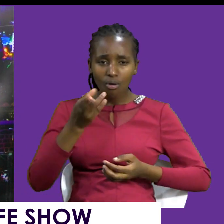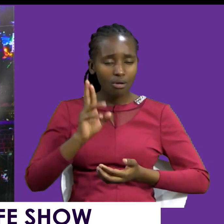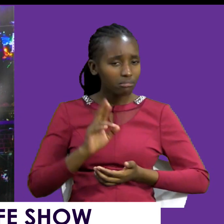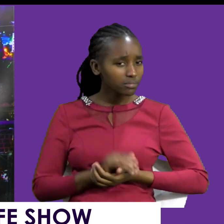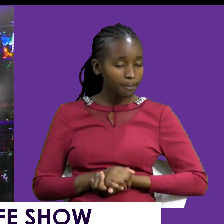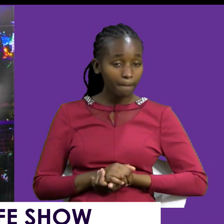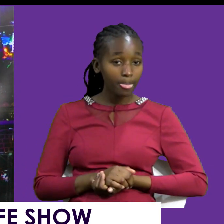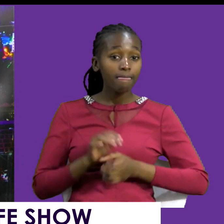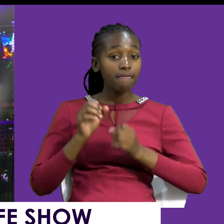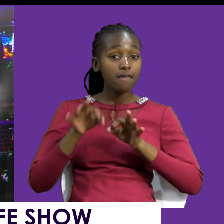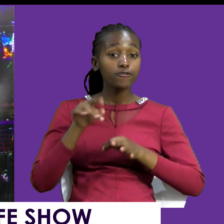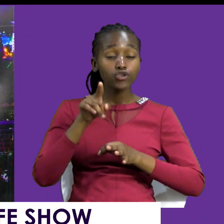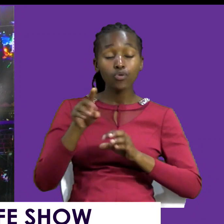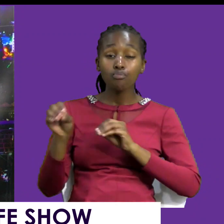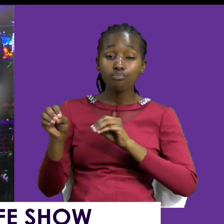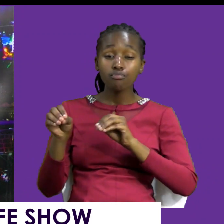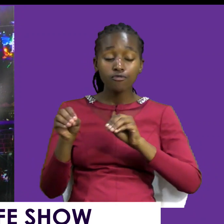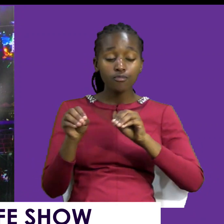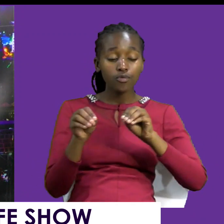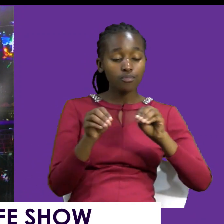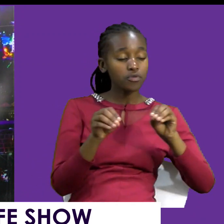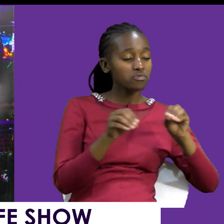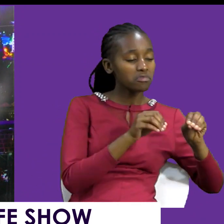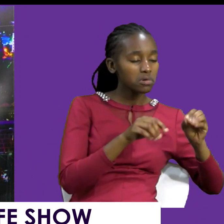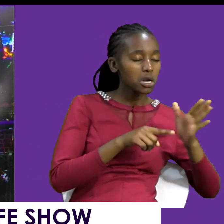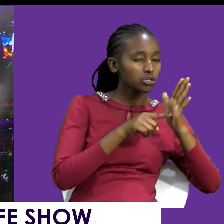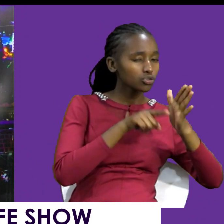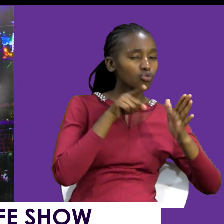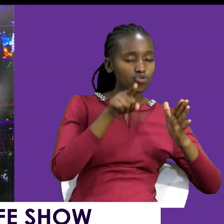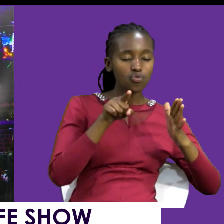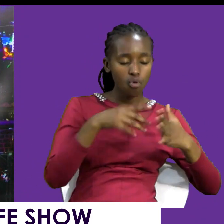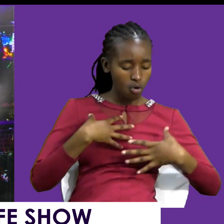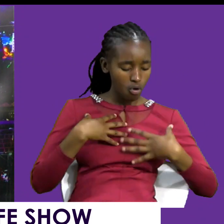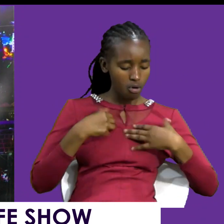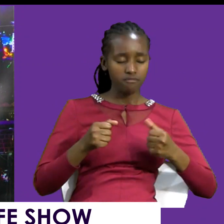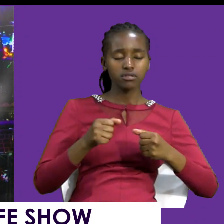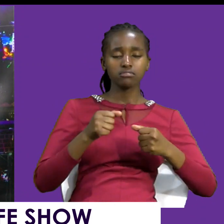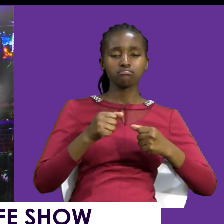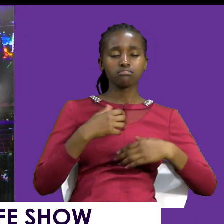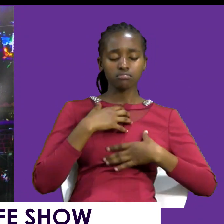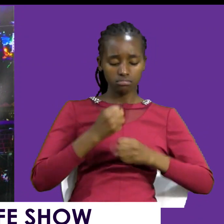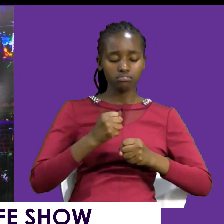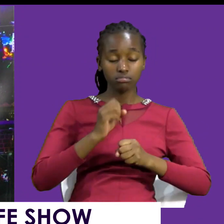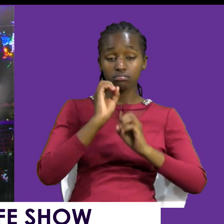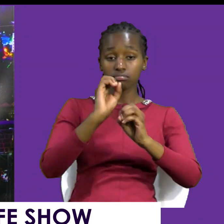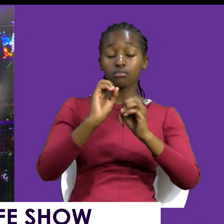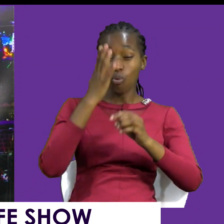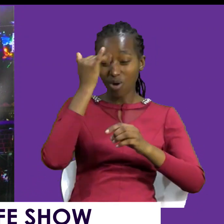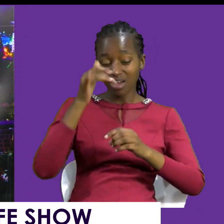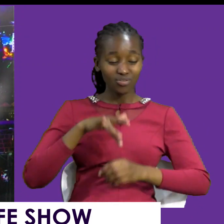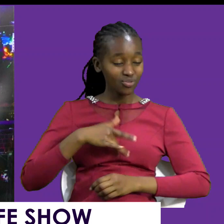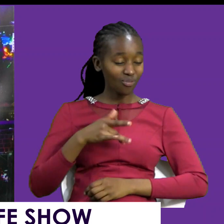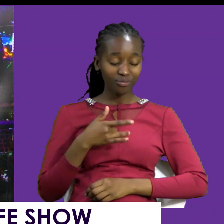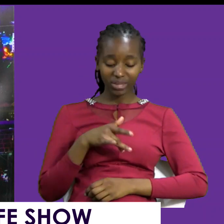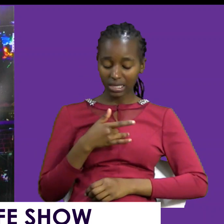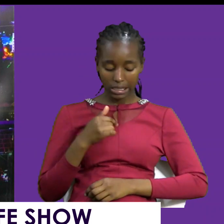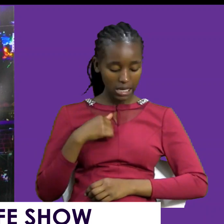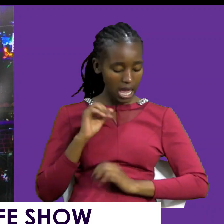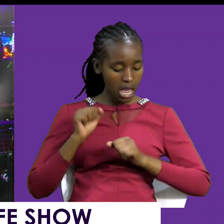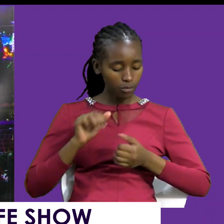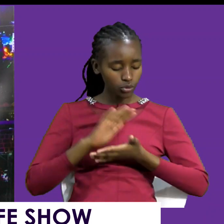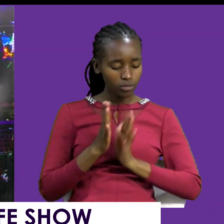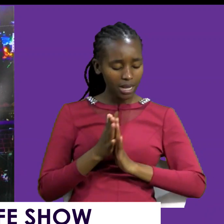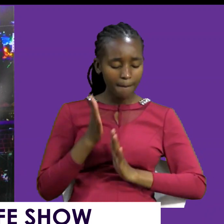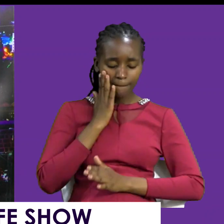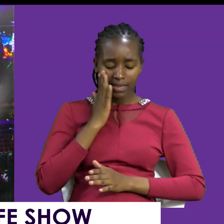you're moving, you're not moving confidently, like you're mature, like you have the ability to be a mother, you have the ability to